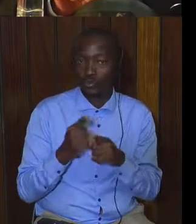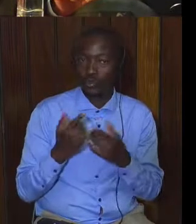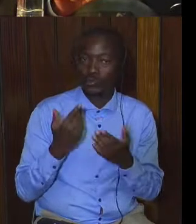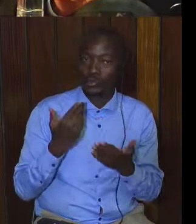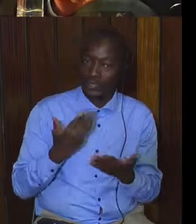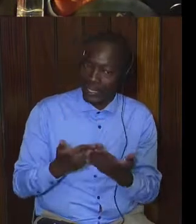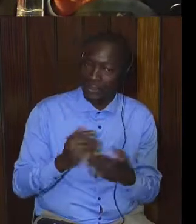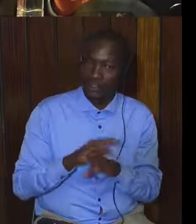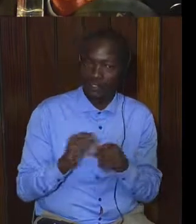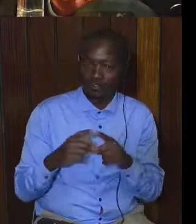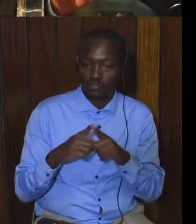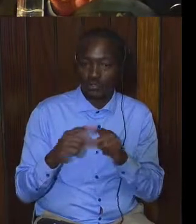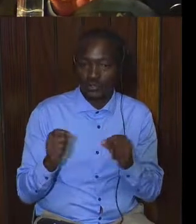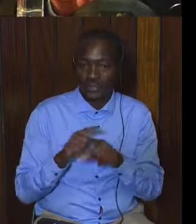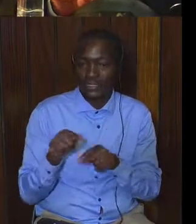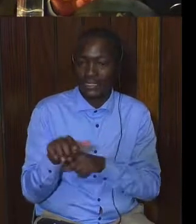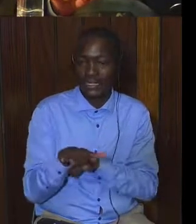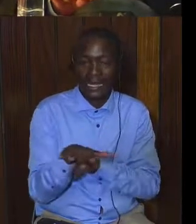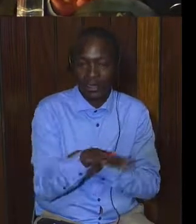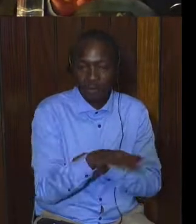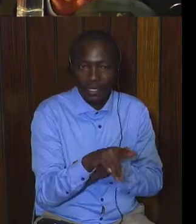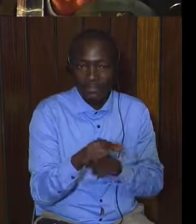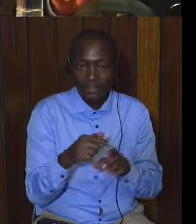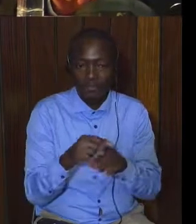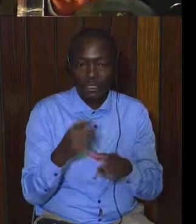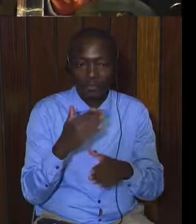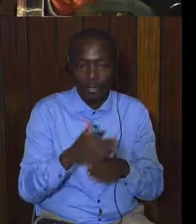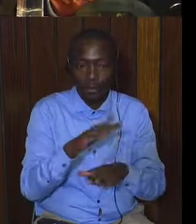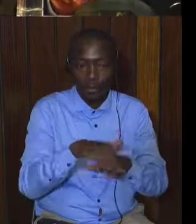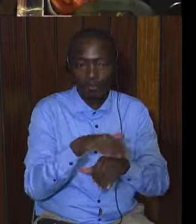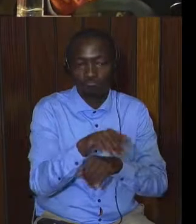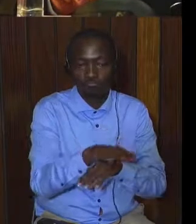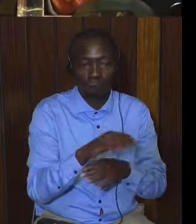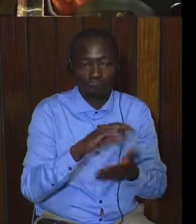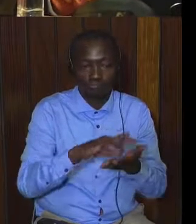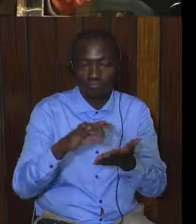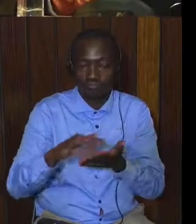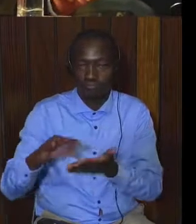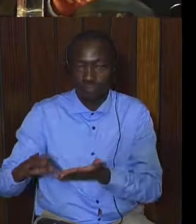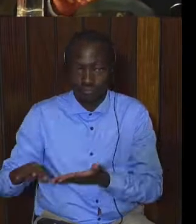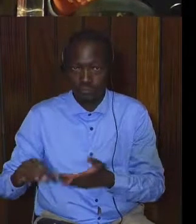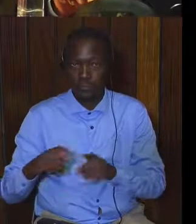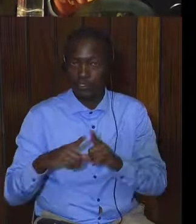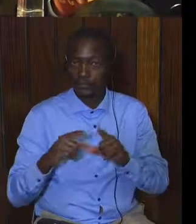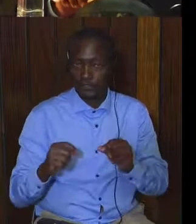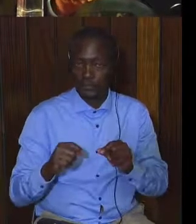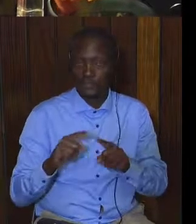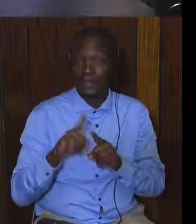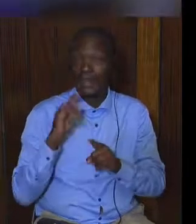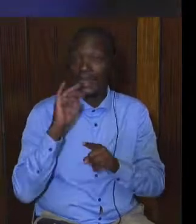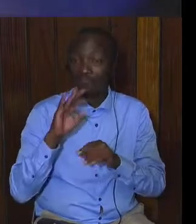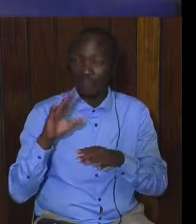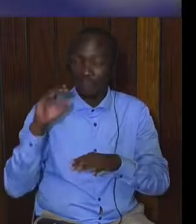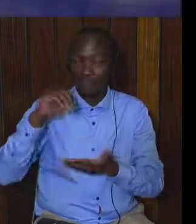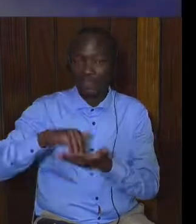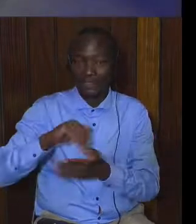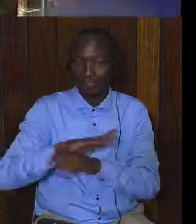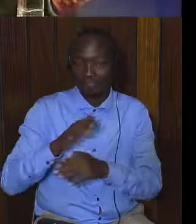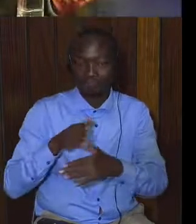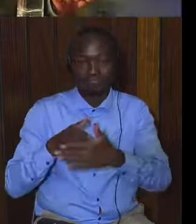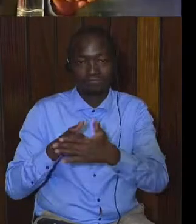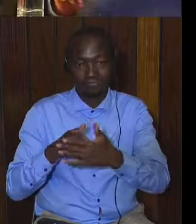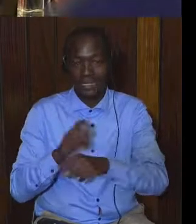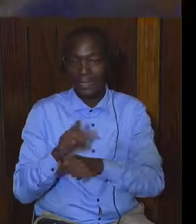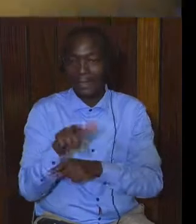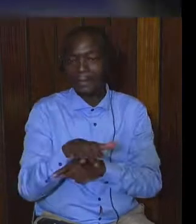finish the areas that we can work on. And when we get to the encroached areas, if we haven't removed